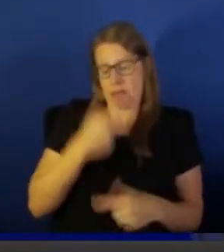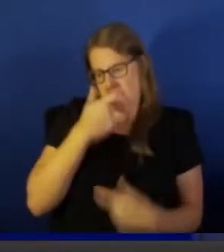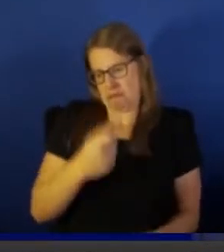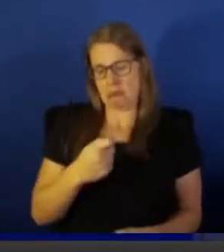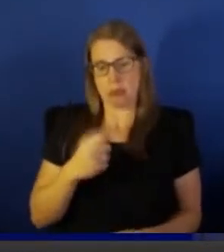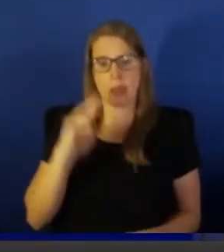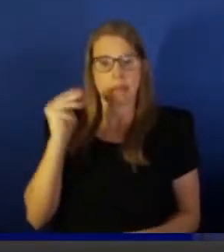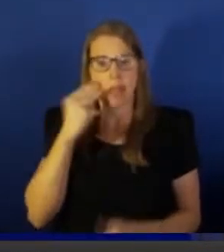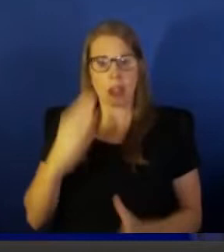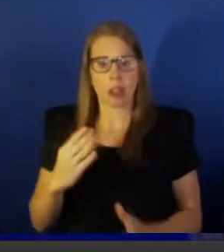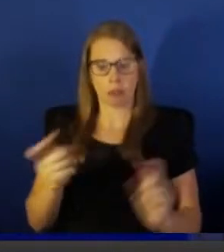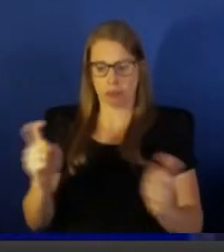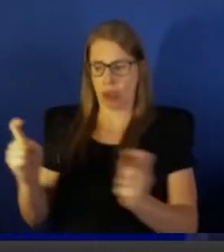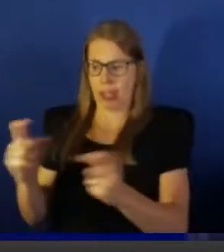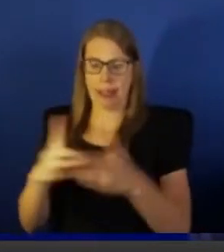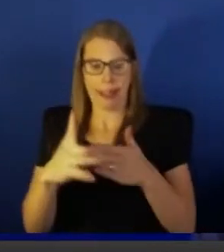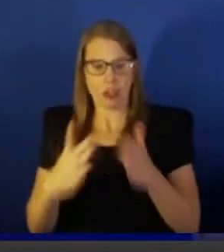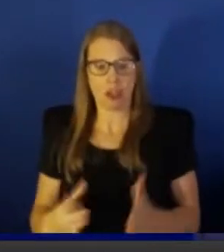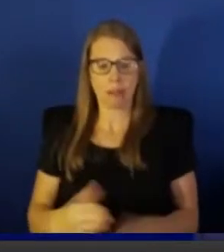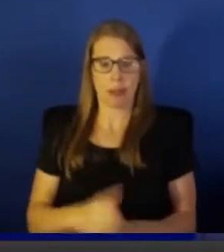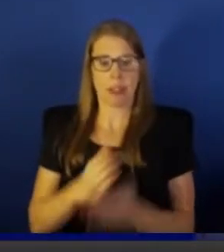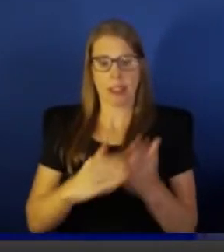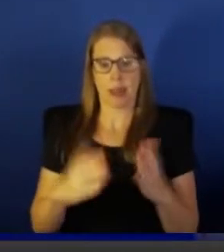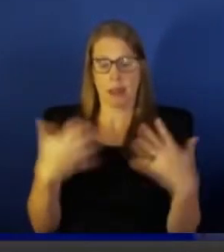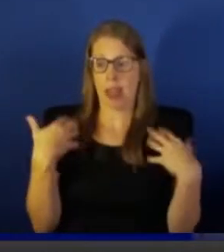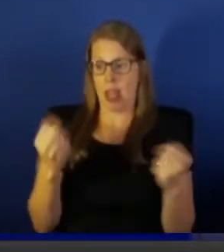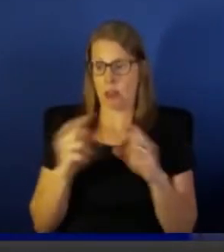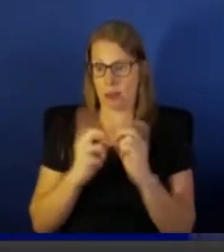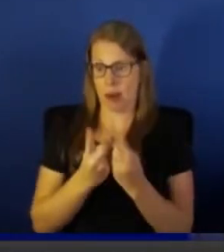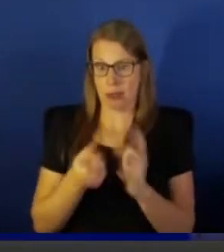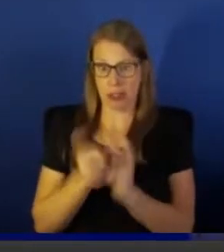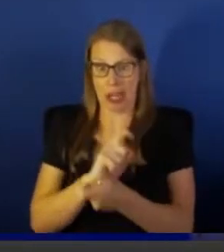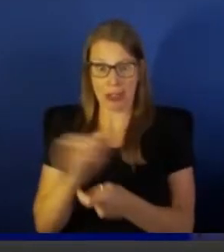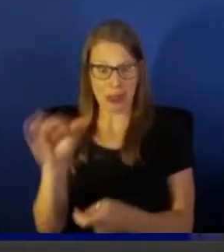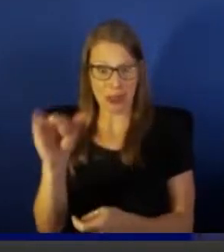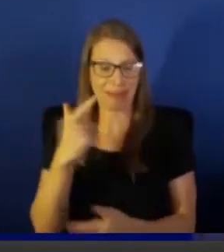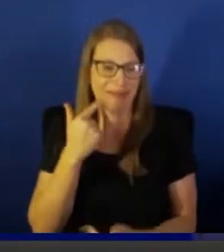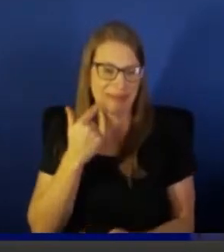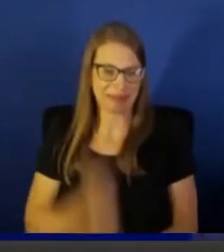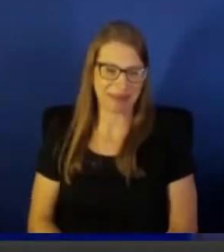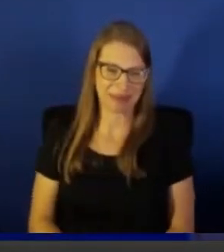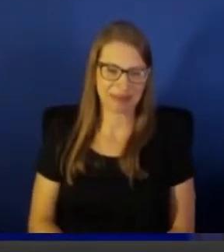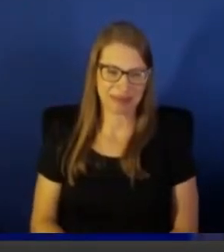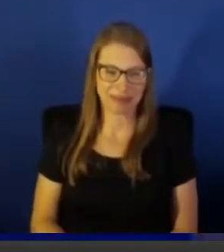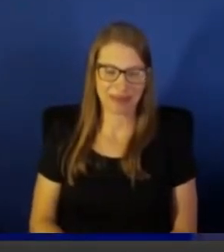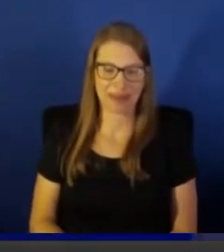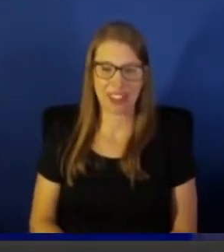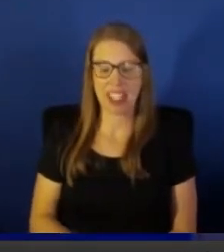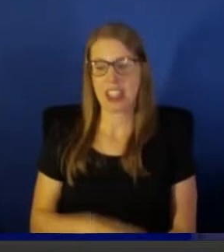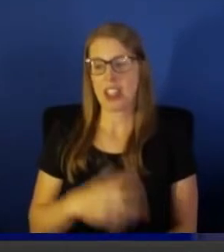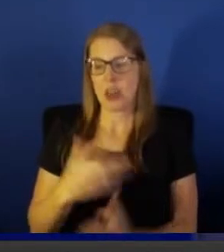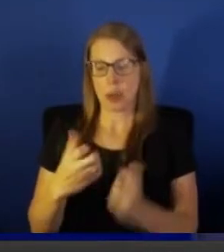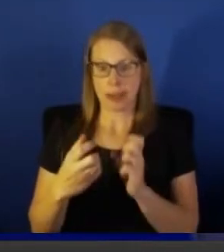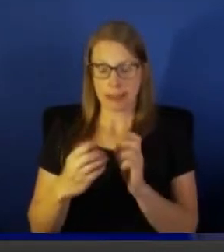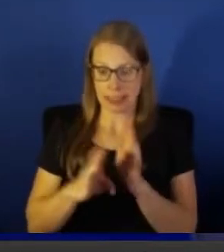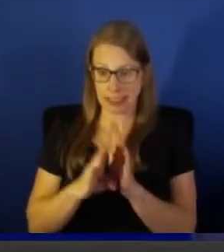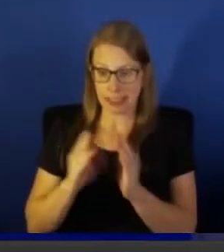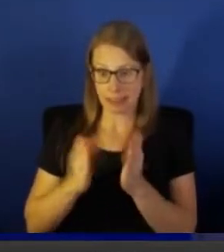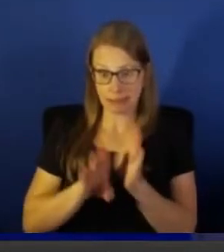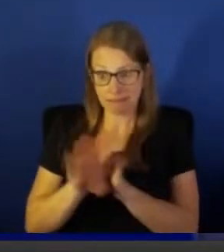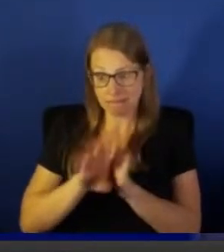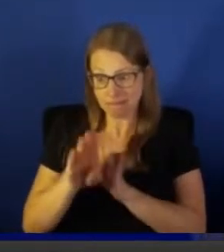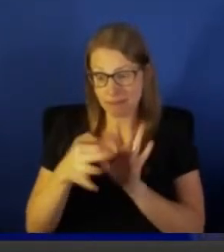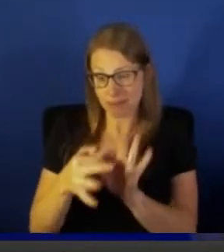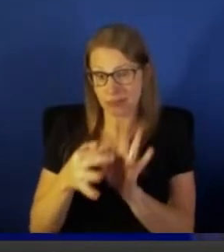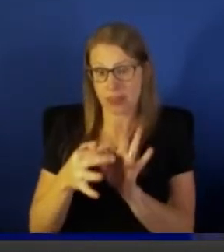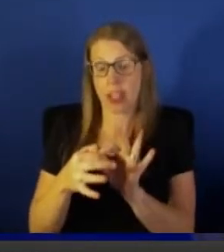jurisdiction around me. Some of our health departments have changed a bit too. And so making sure we at least built those relationships, we continue to have an ability to call each